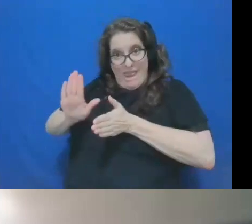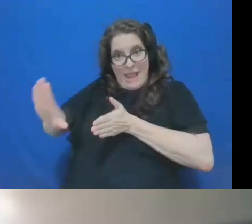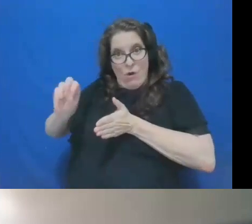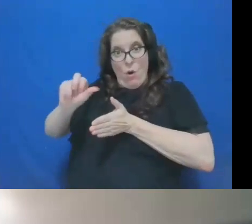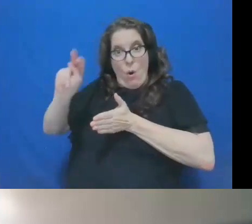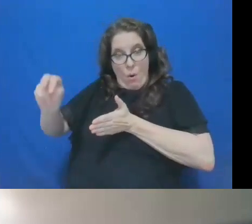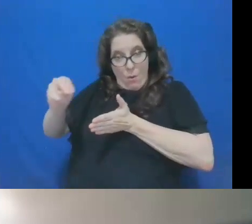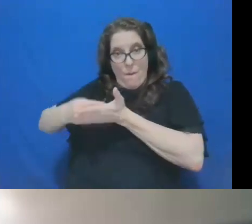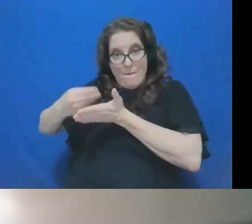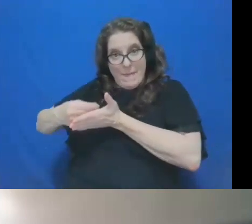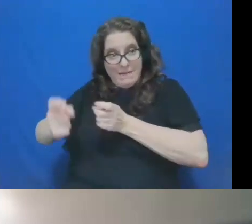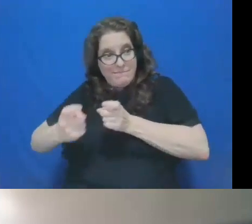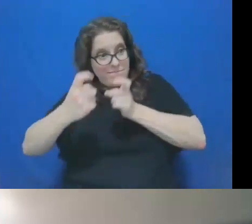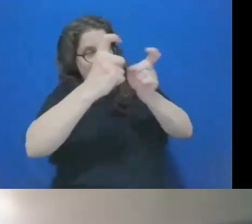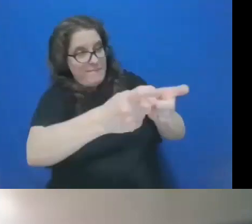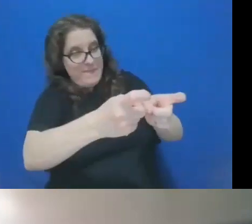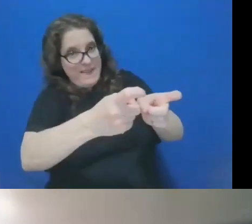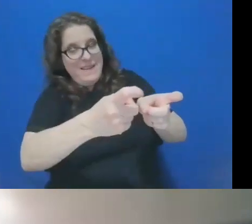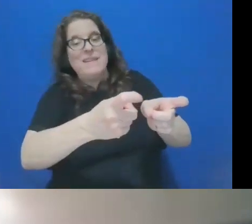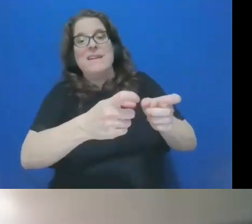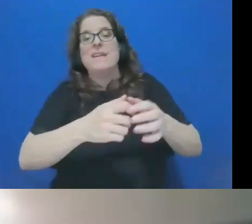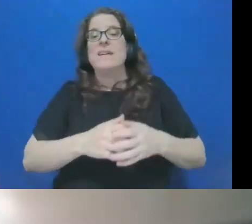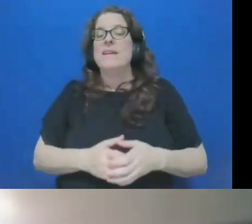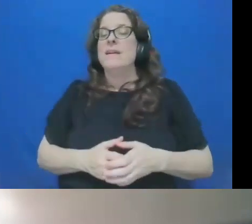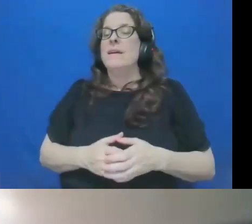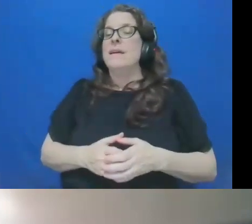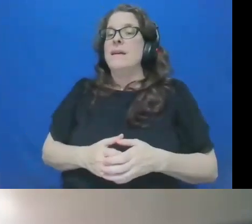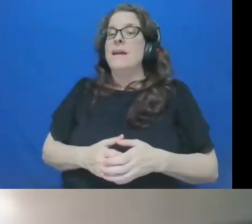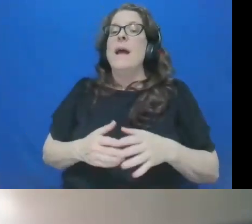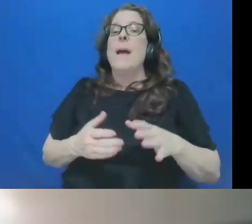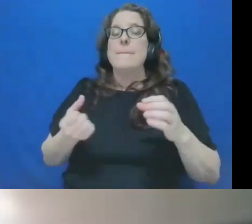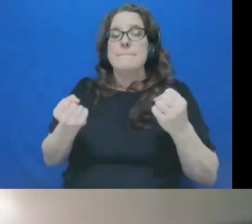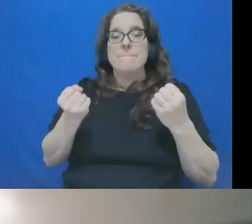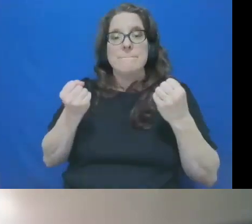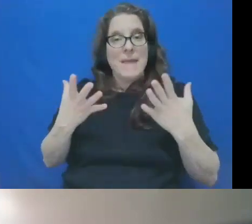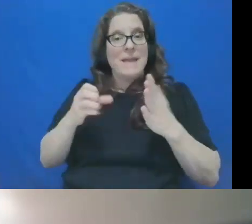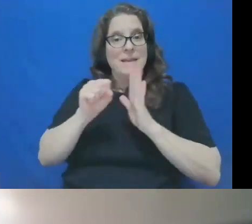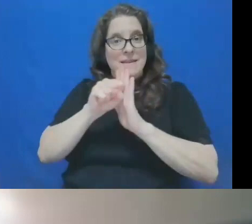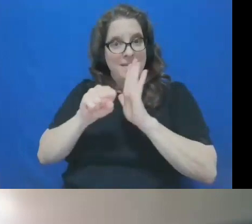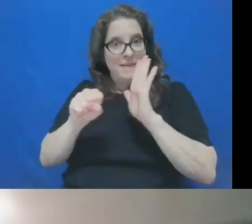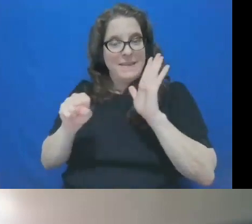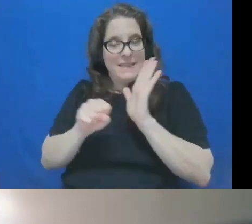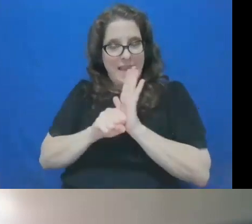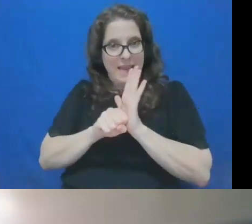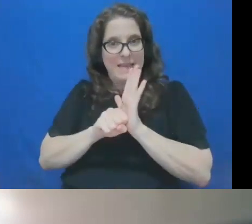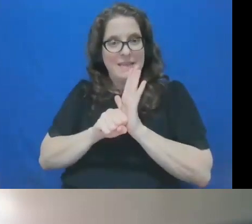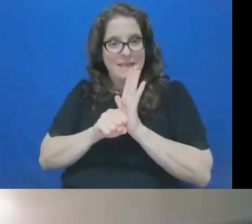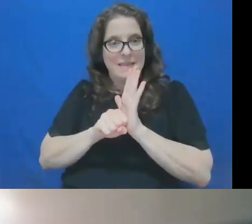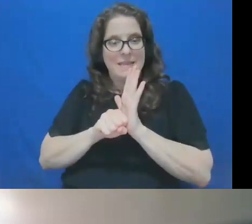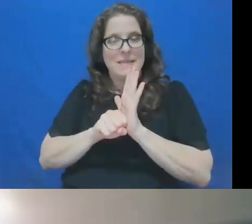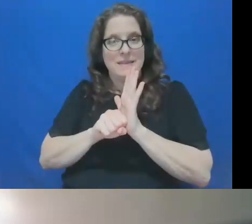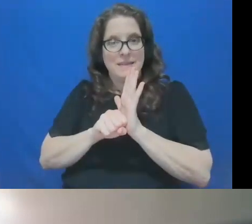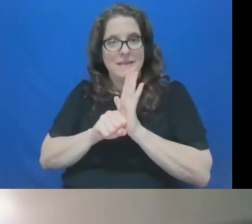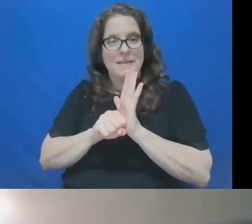require, or it would be a good idea to get them